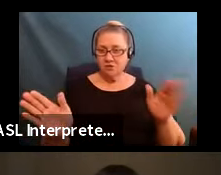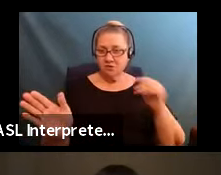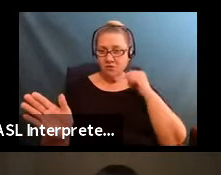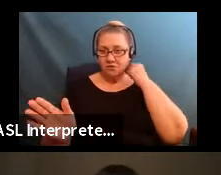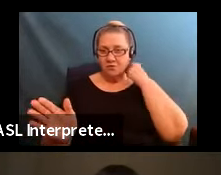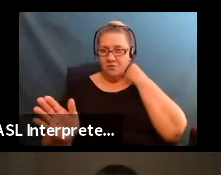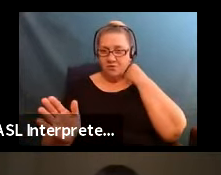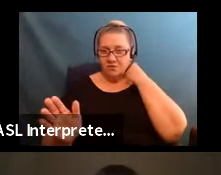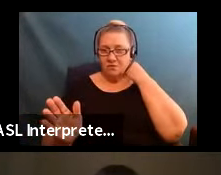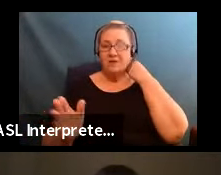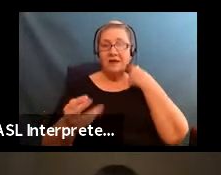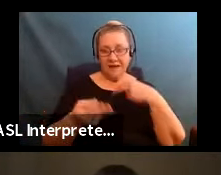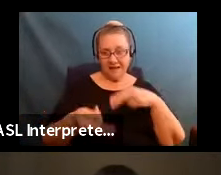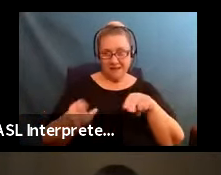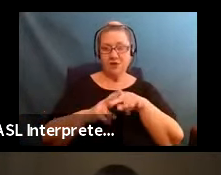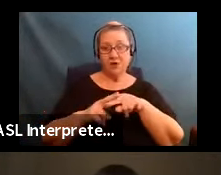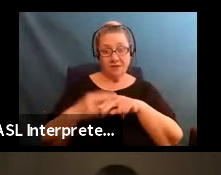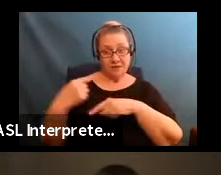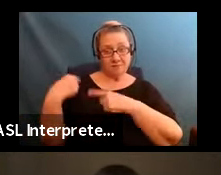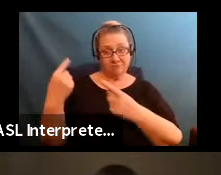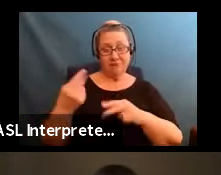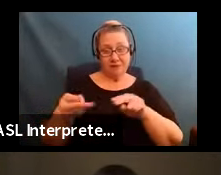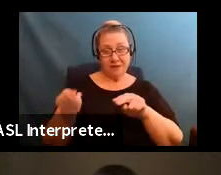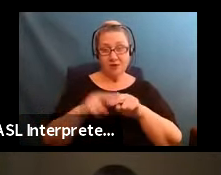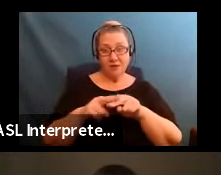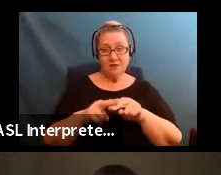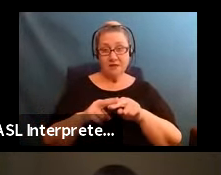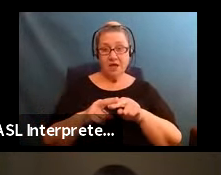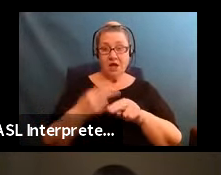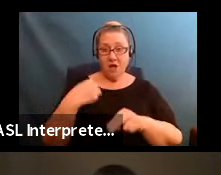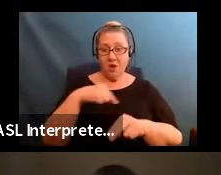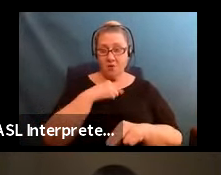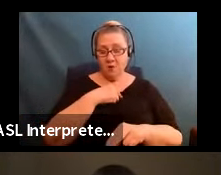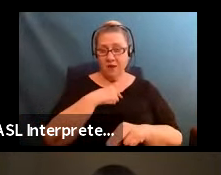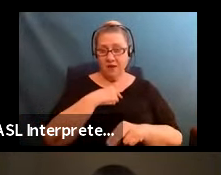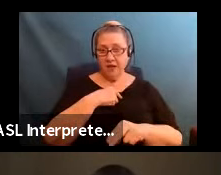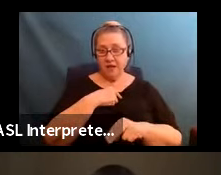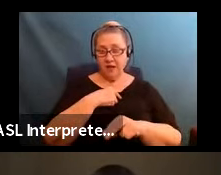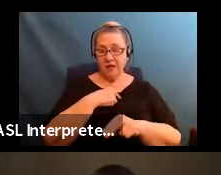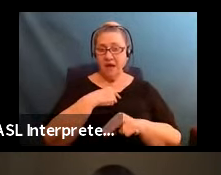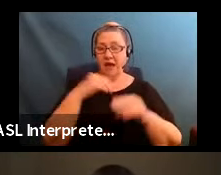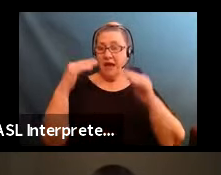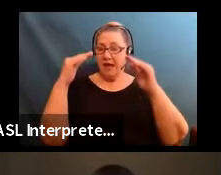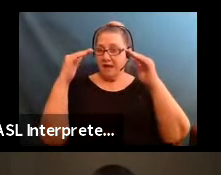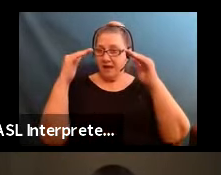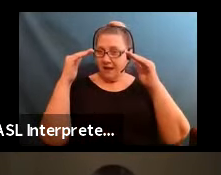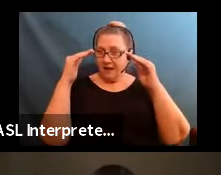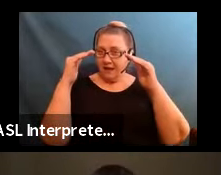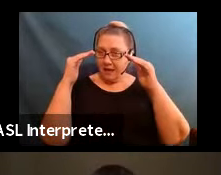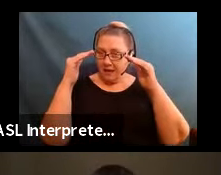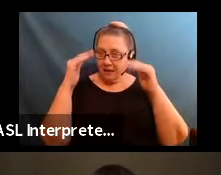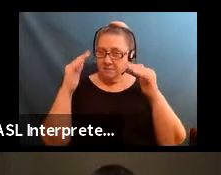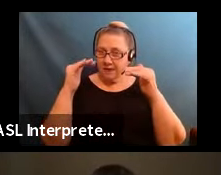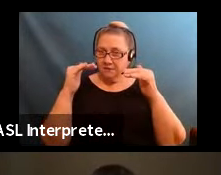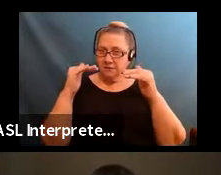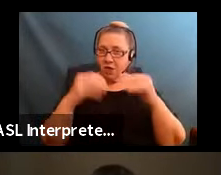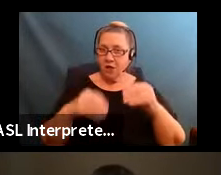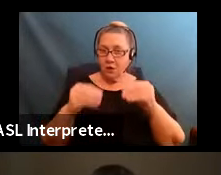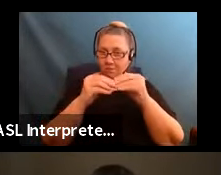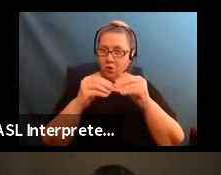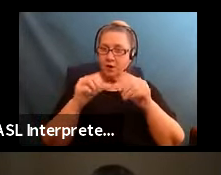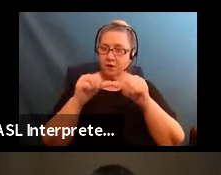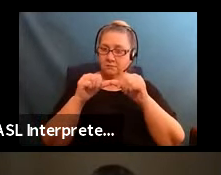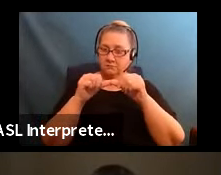it has been increasing, and we anticipate, at least what we're getting assurances is that it will continue to